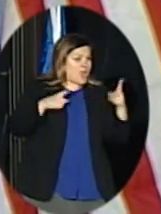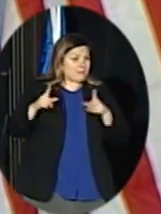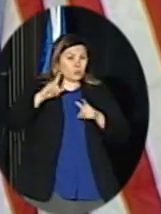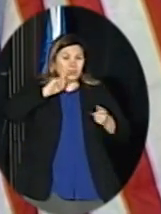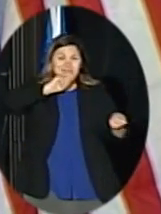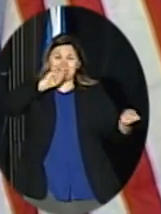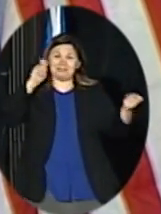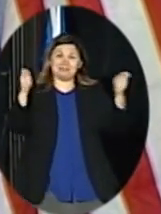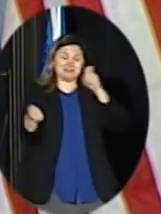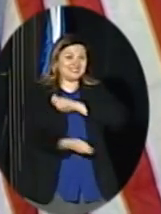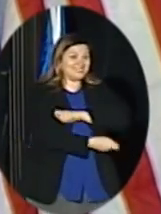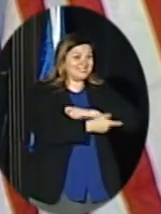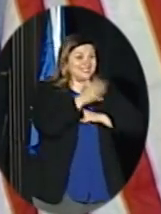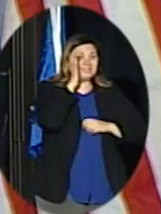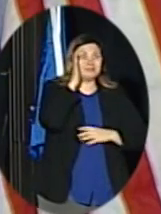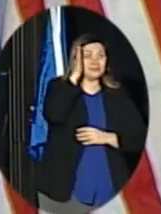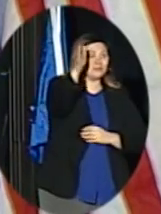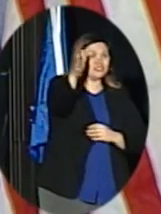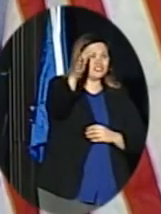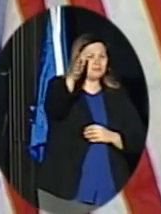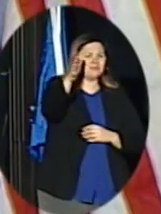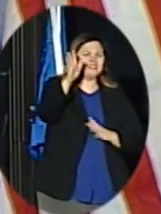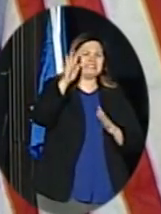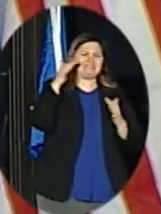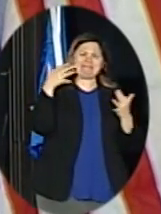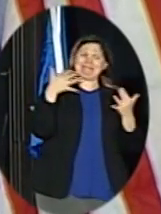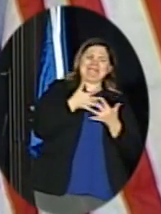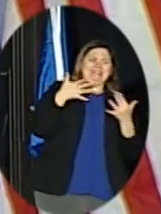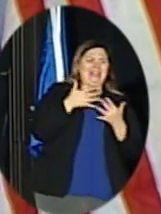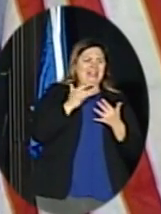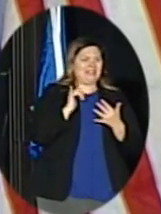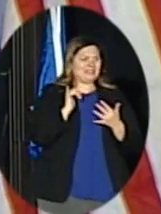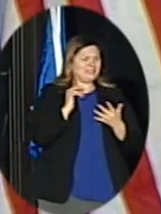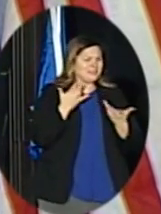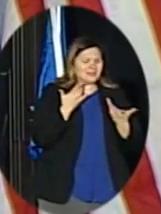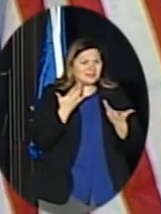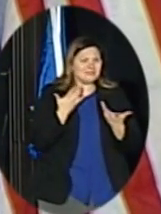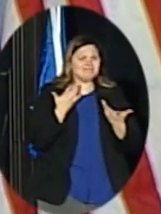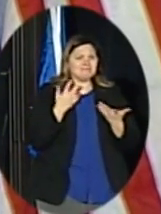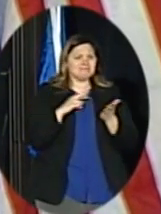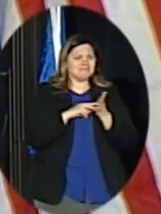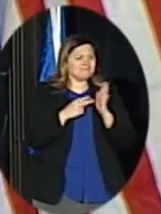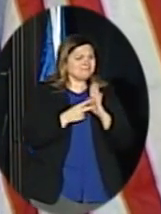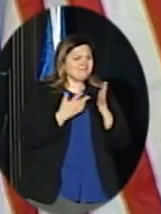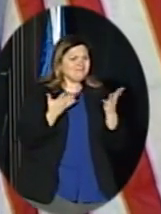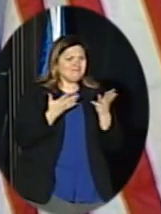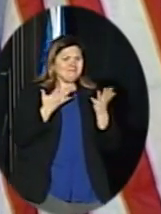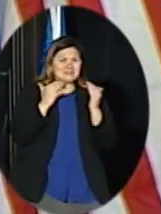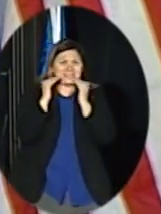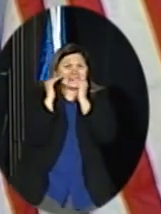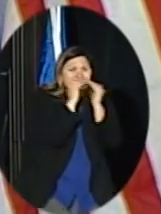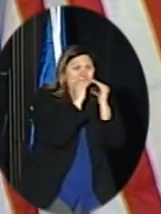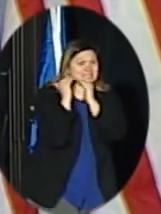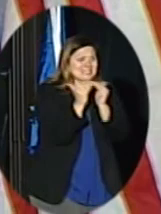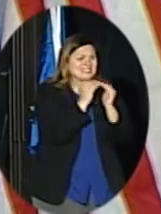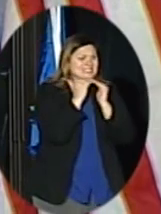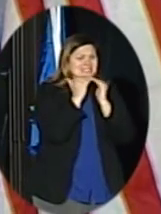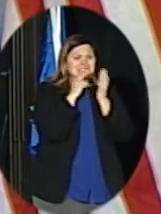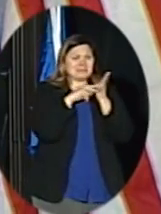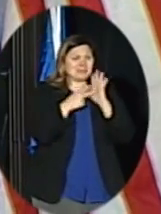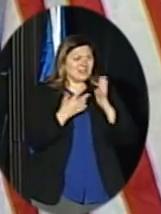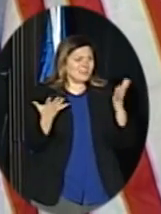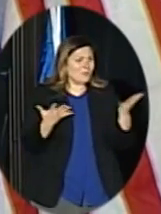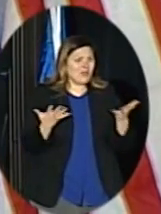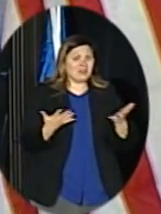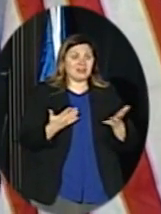future, we're also afraid of what it might mean. We're afraid equity means turning our back on those who are doing well.